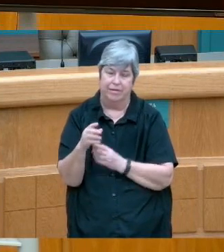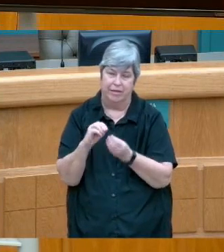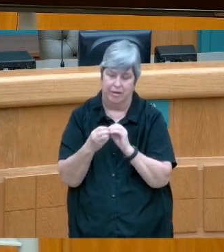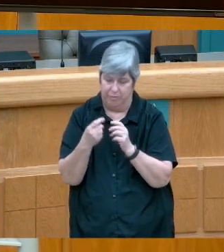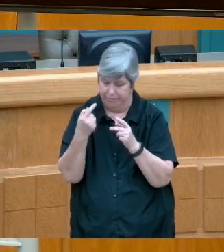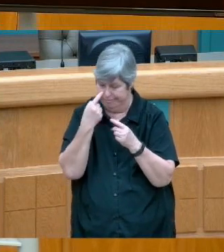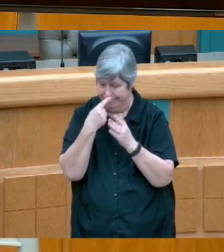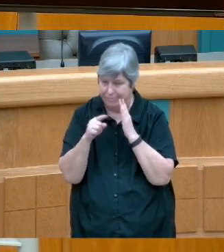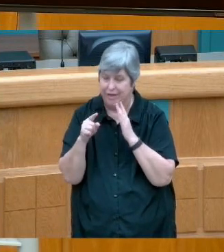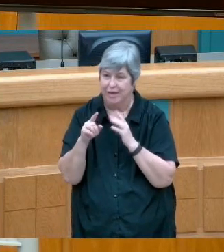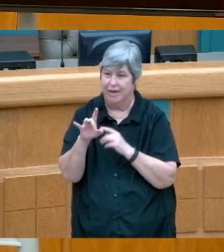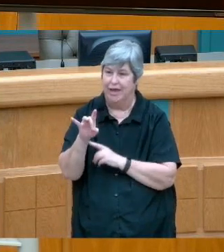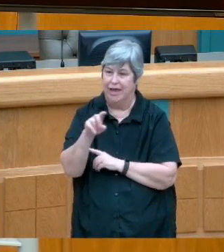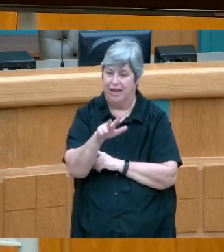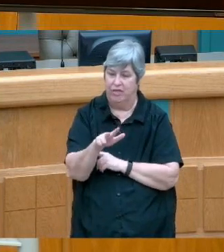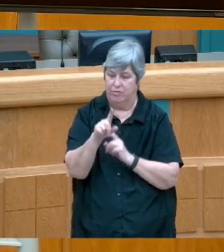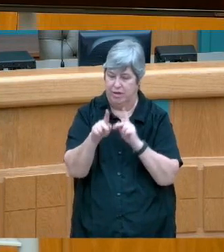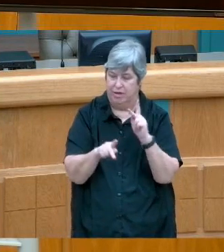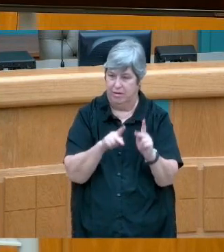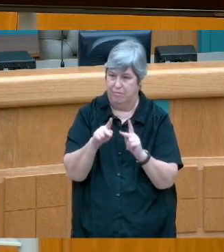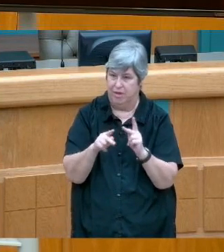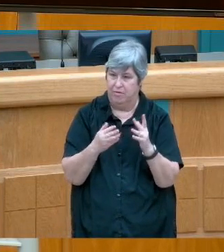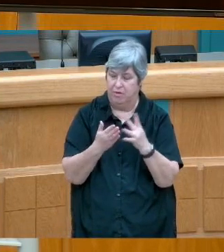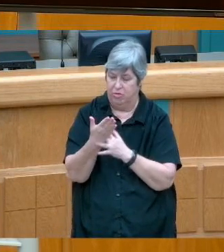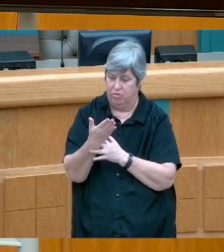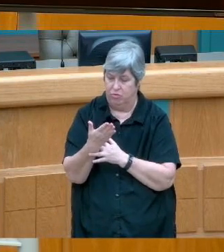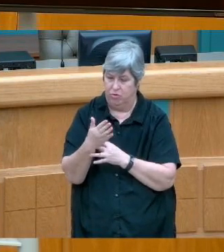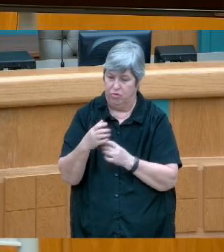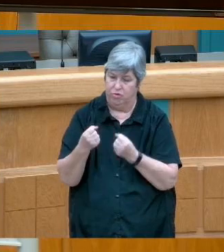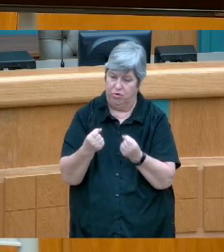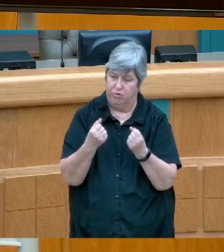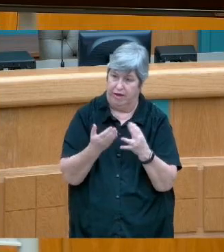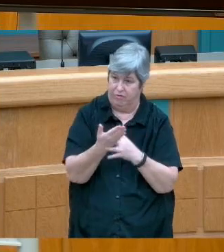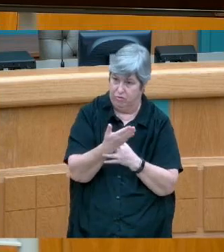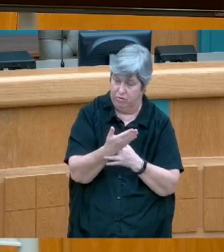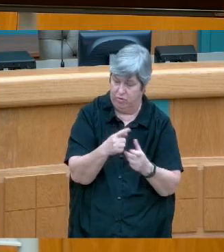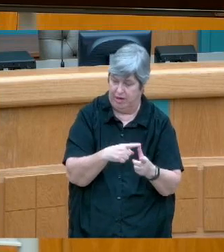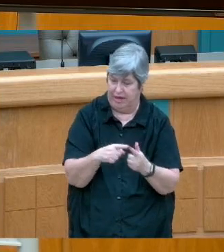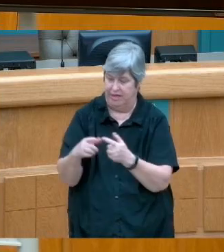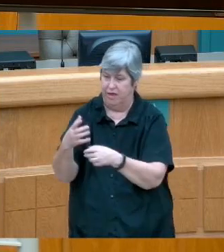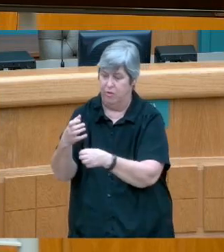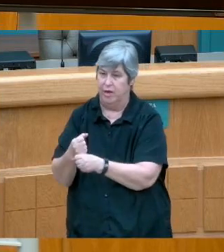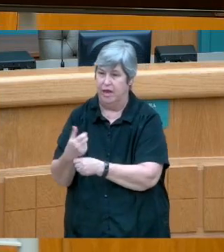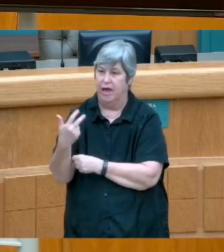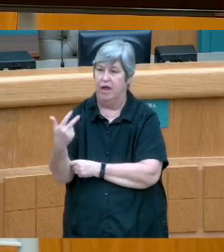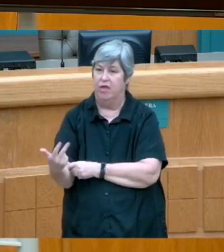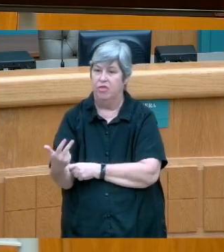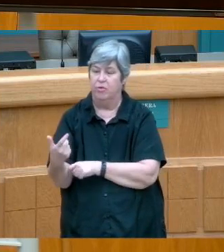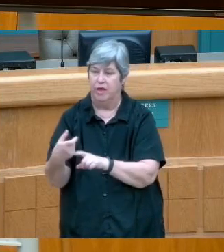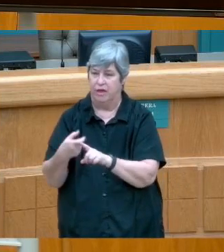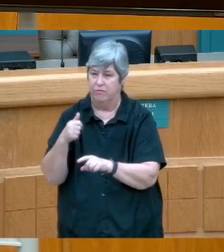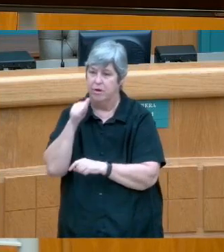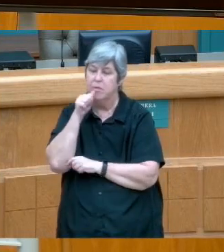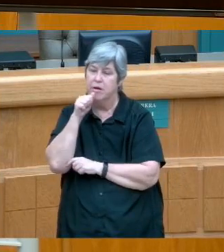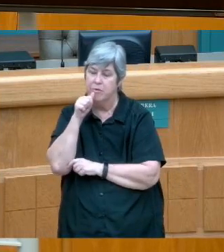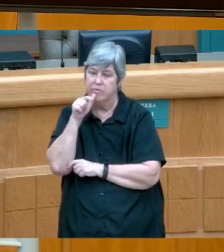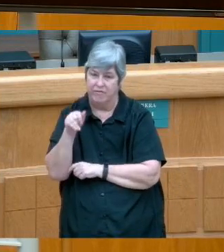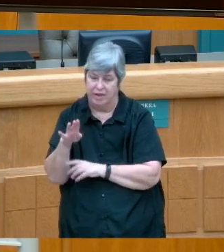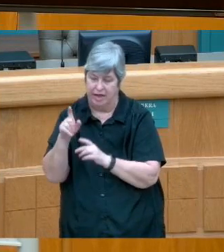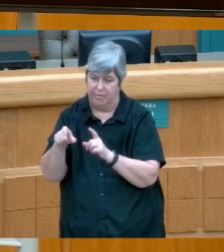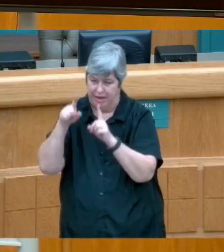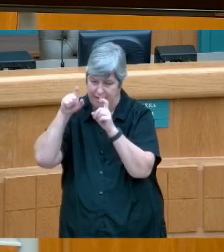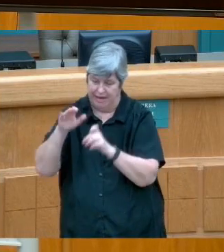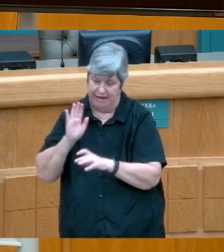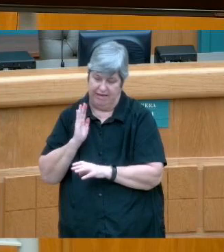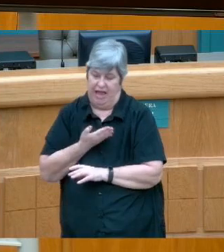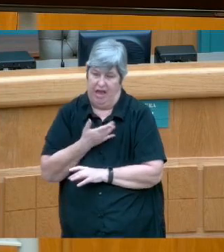check, 83 persons went through the drive-through testing, and then we received 3 specimens from the private sector to be tested in